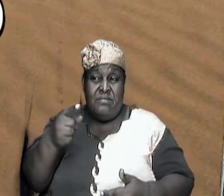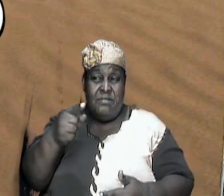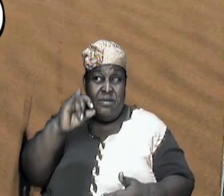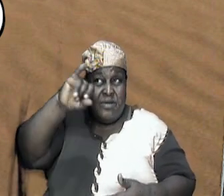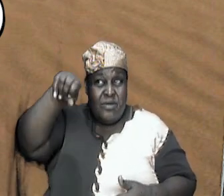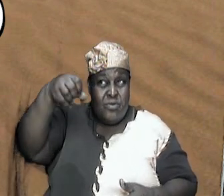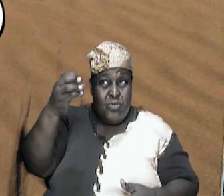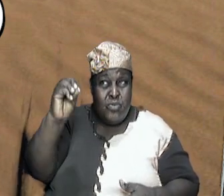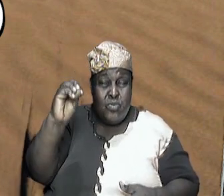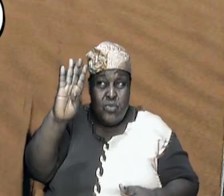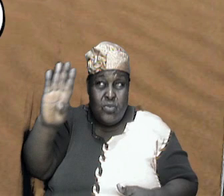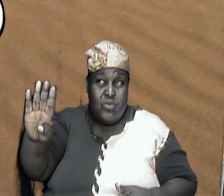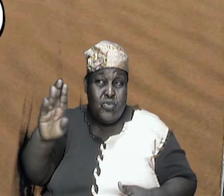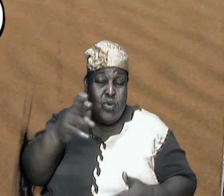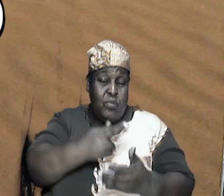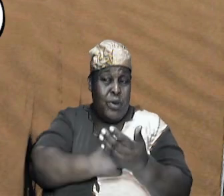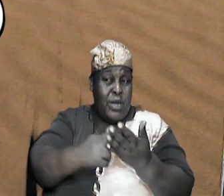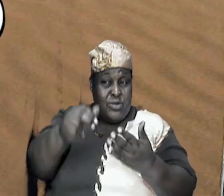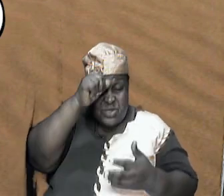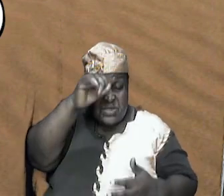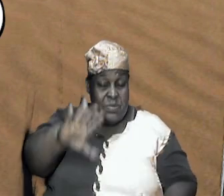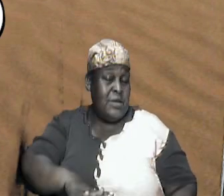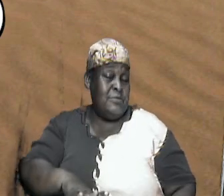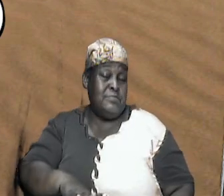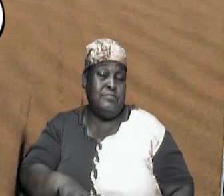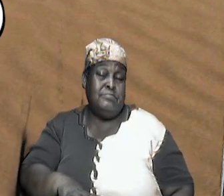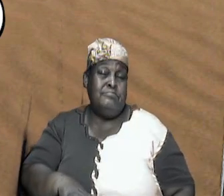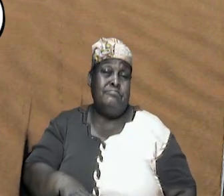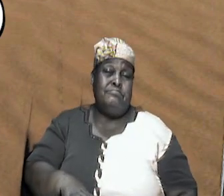is a righteous man. Right?